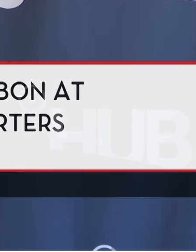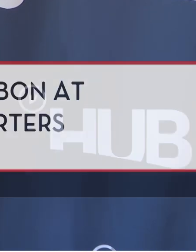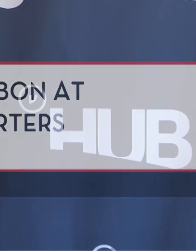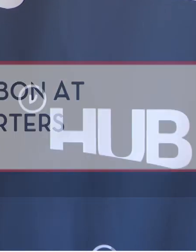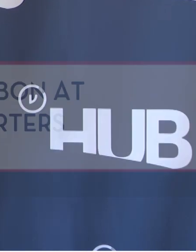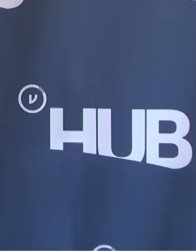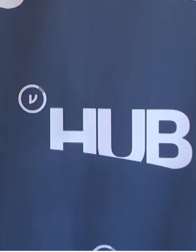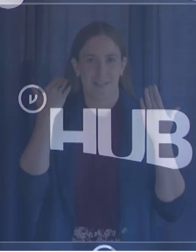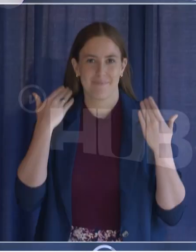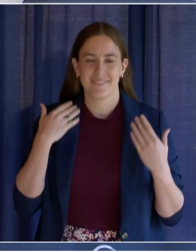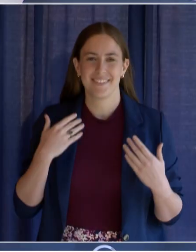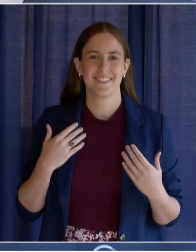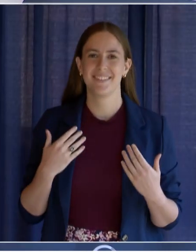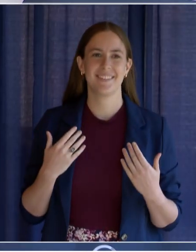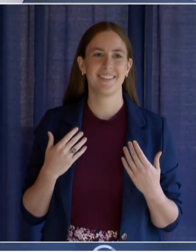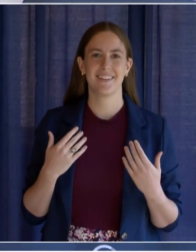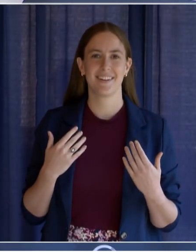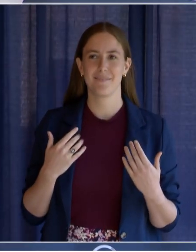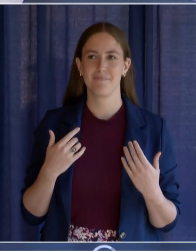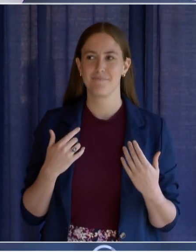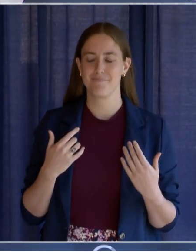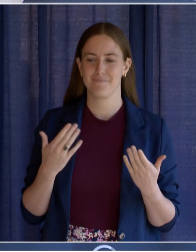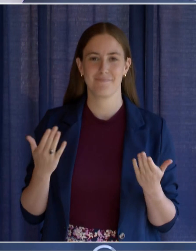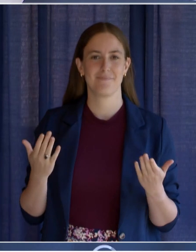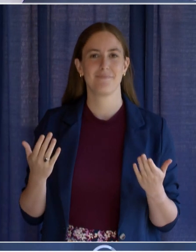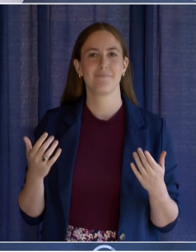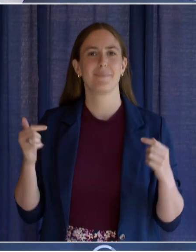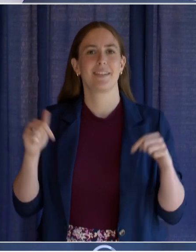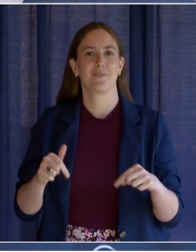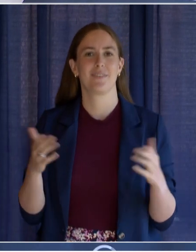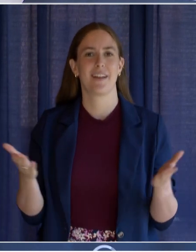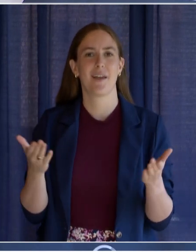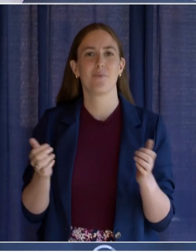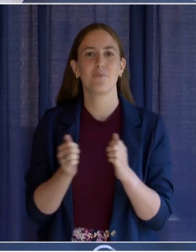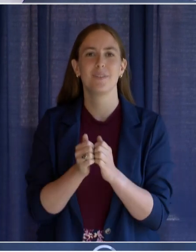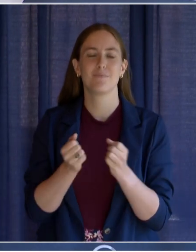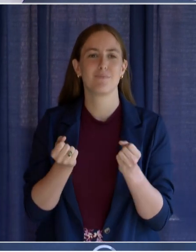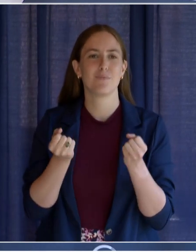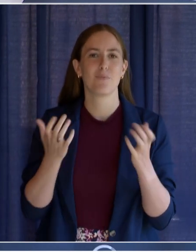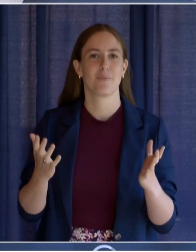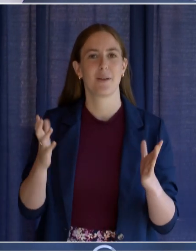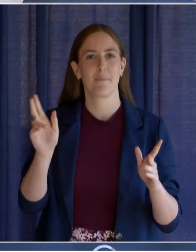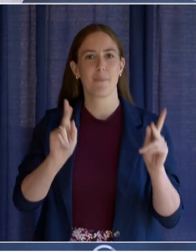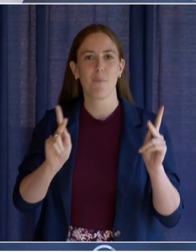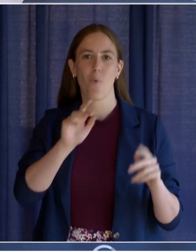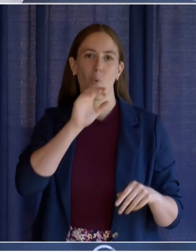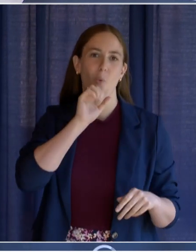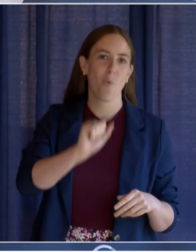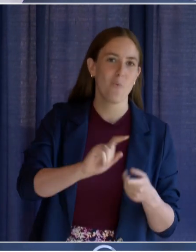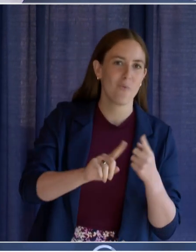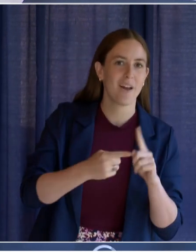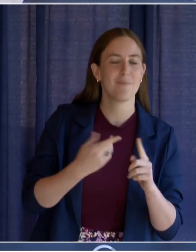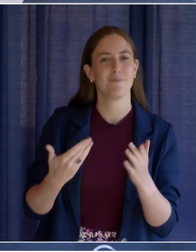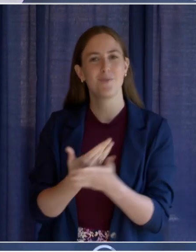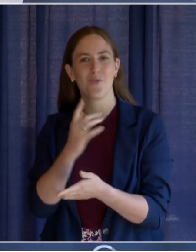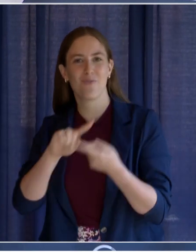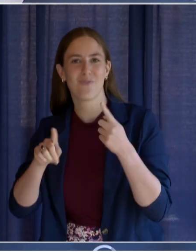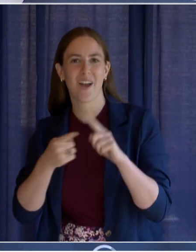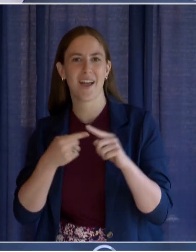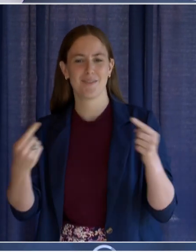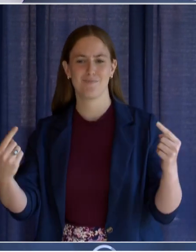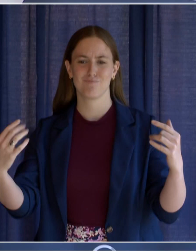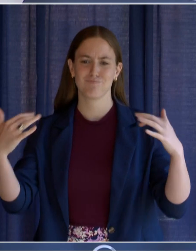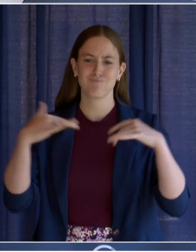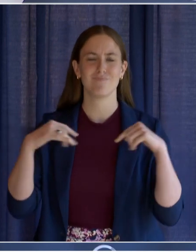overwhelmed to then be here today with so many old and new friends to then celebrate a very